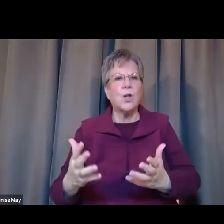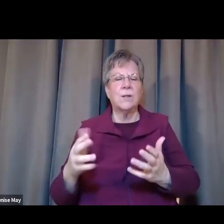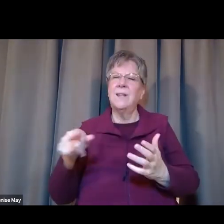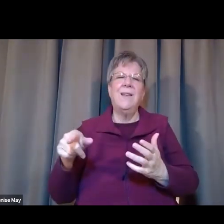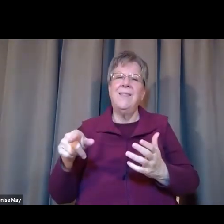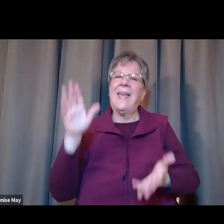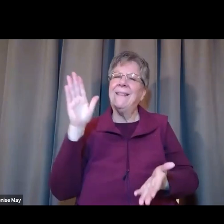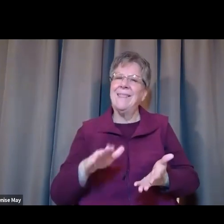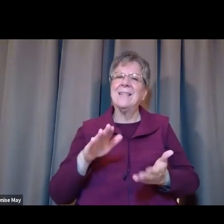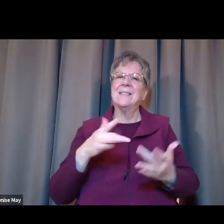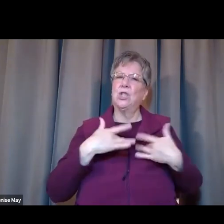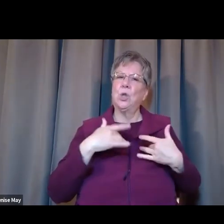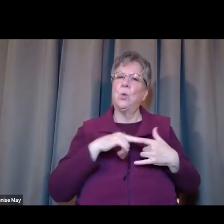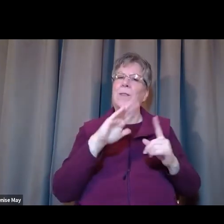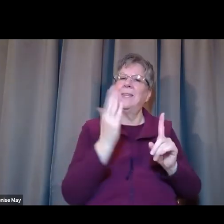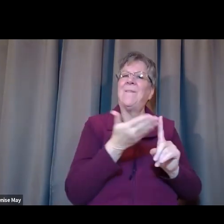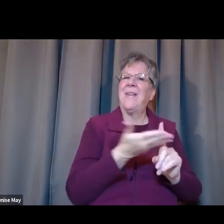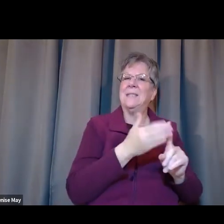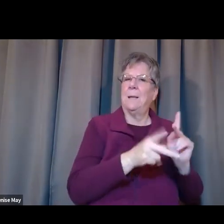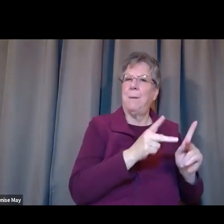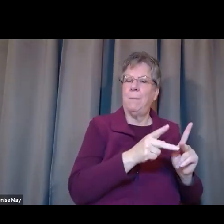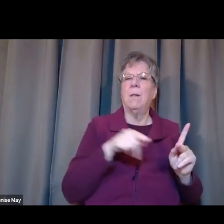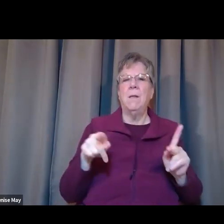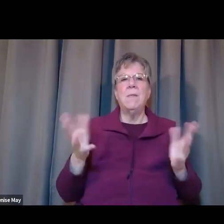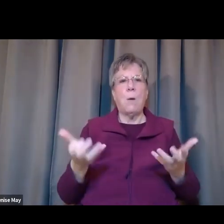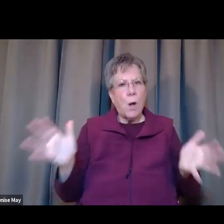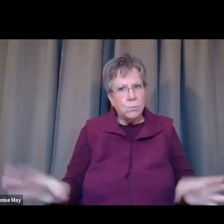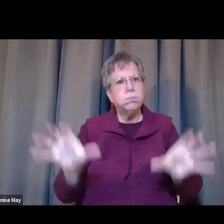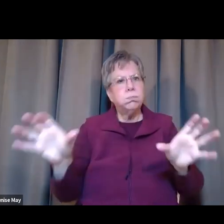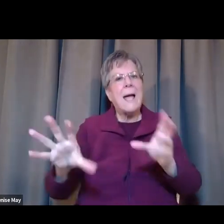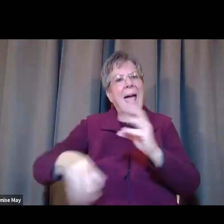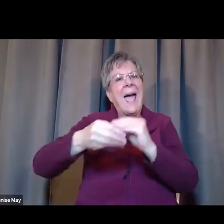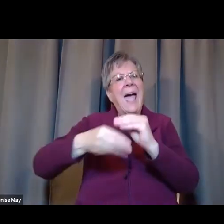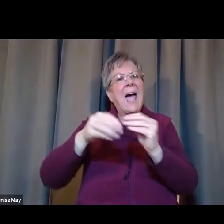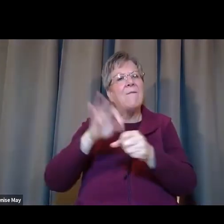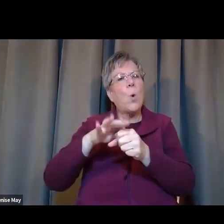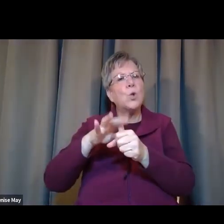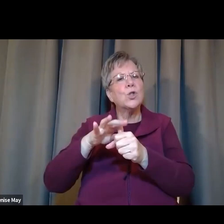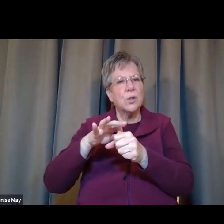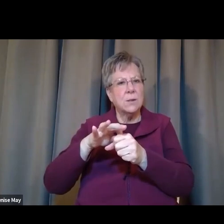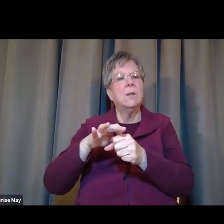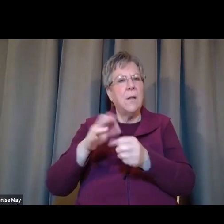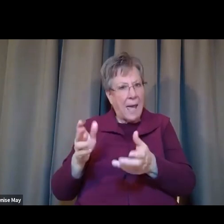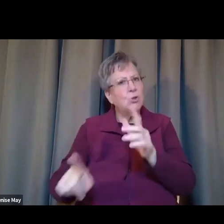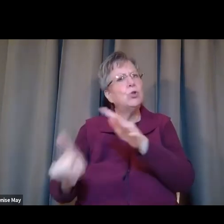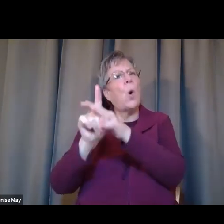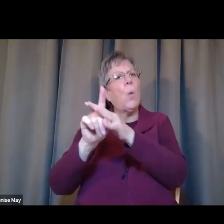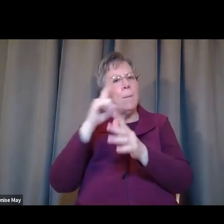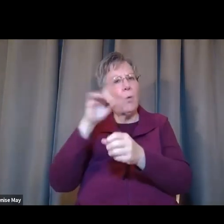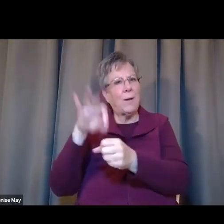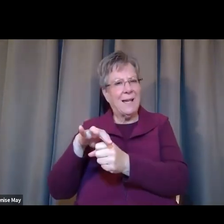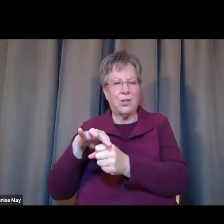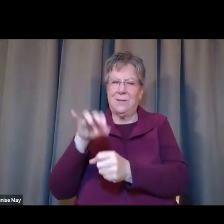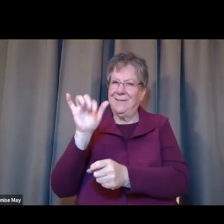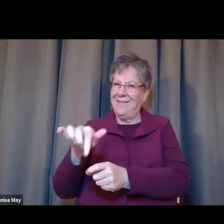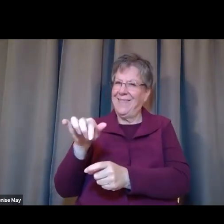voters. Both parties have aggressively sought to add voters to the registration rolls and to turn them out for elections. And this is a key component